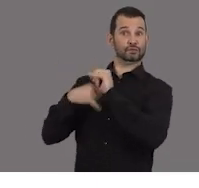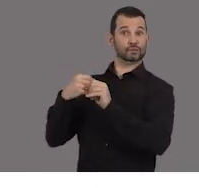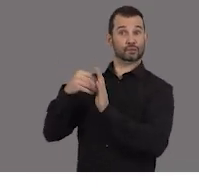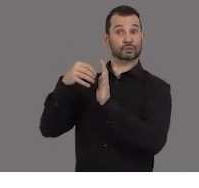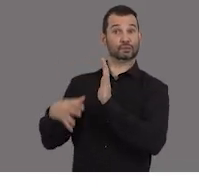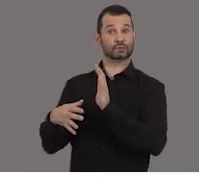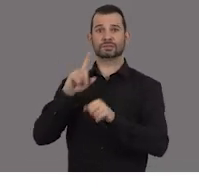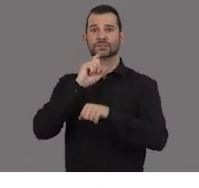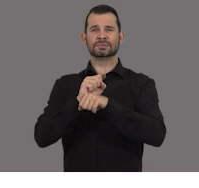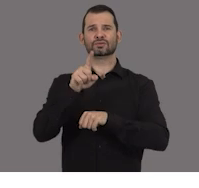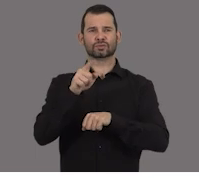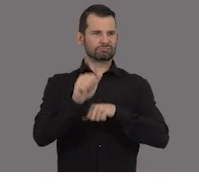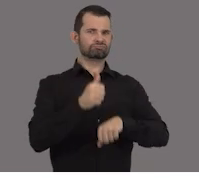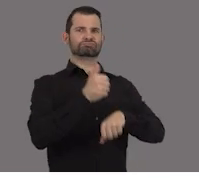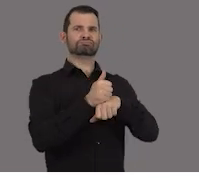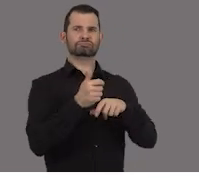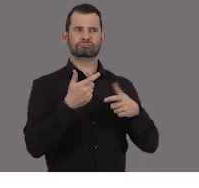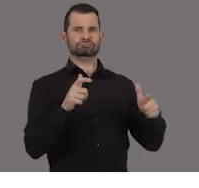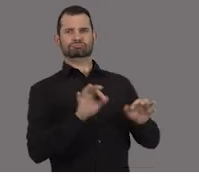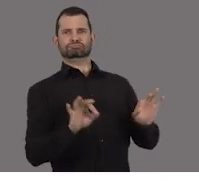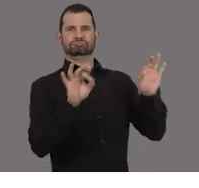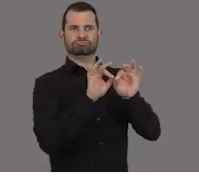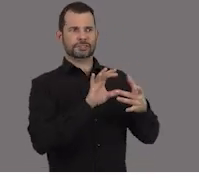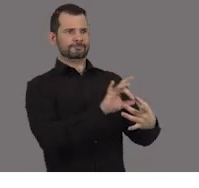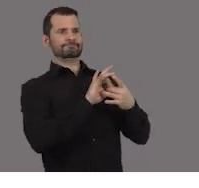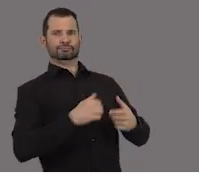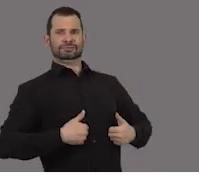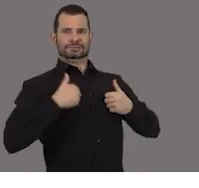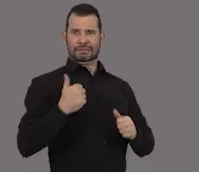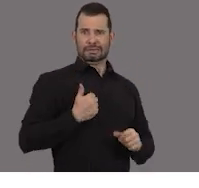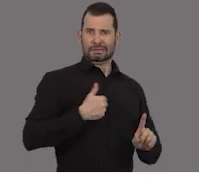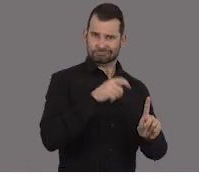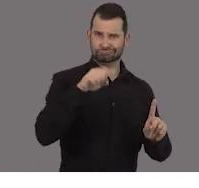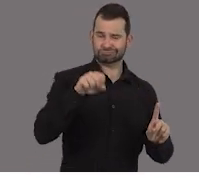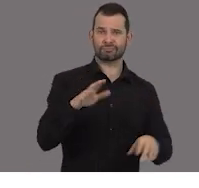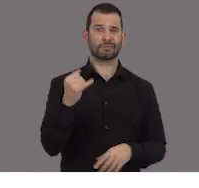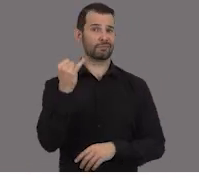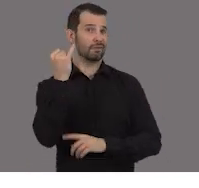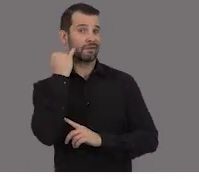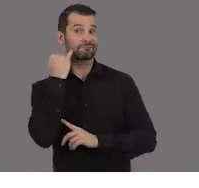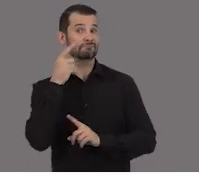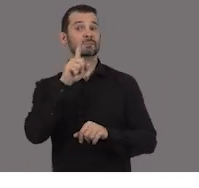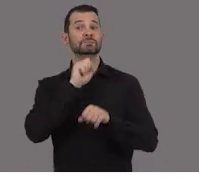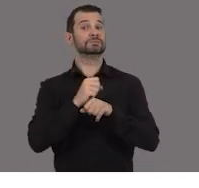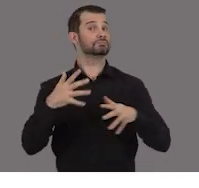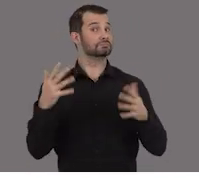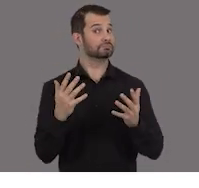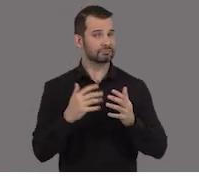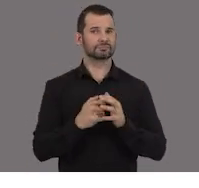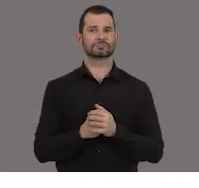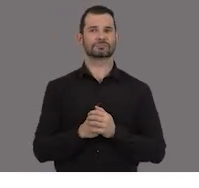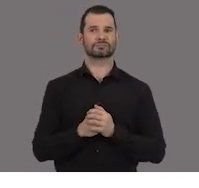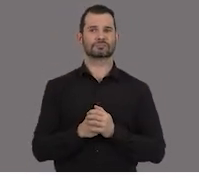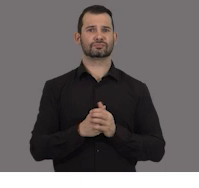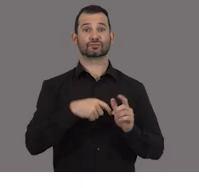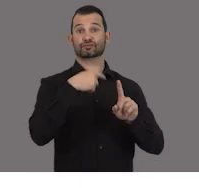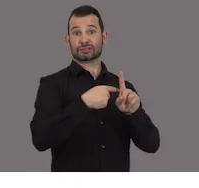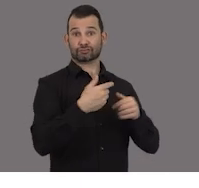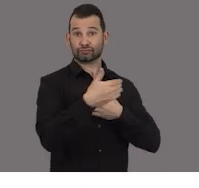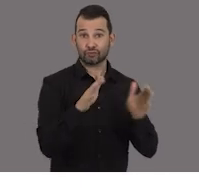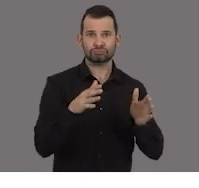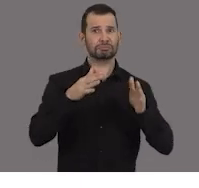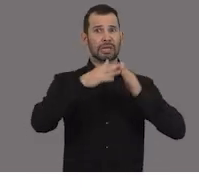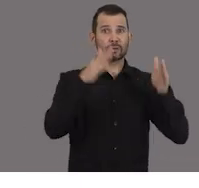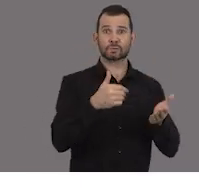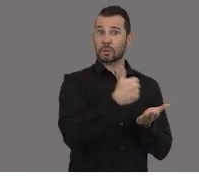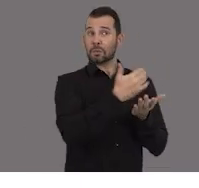residency status as an international student, you establish significant residential ties with Canada. If you rent a room,